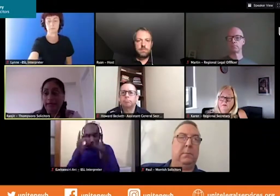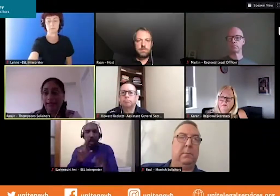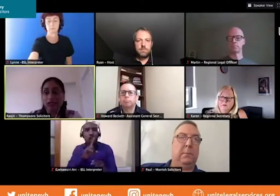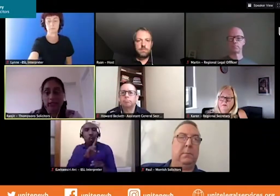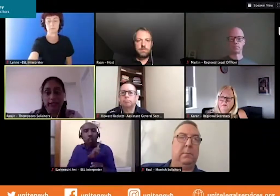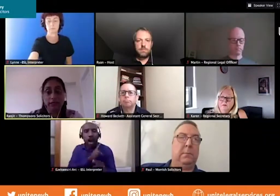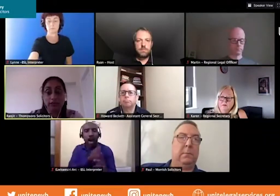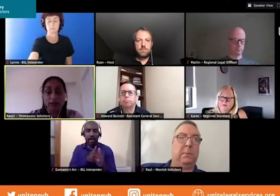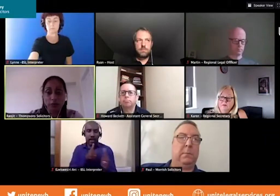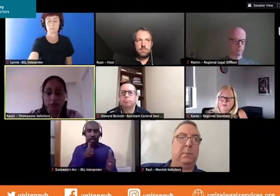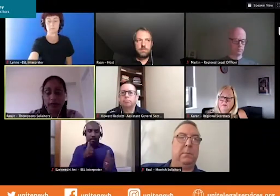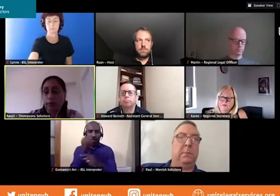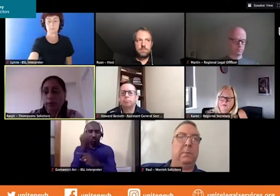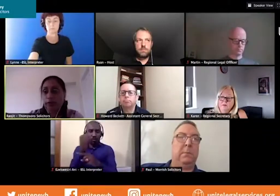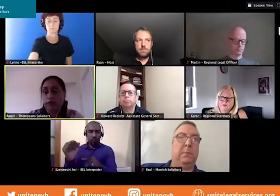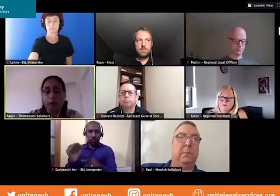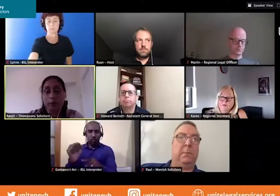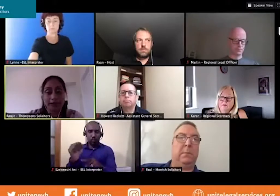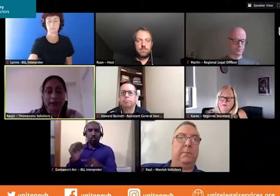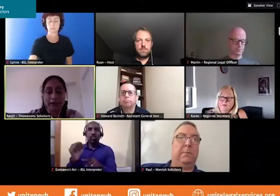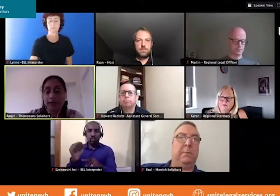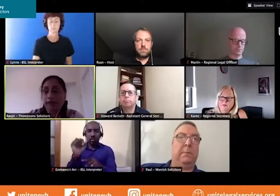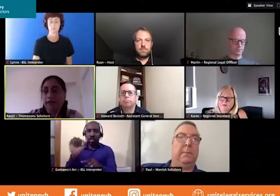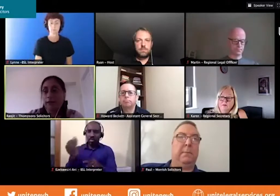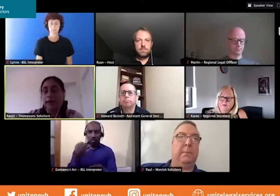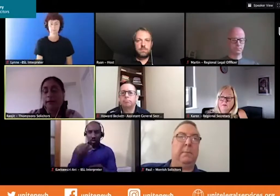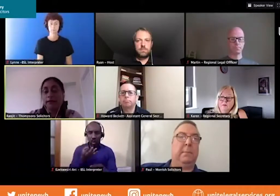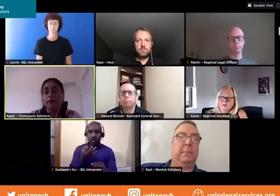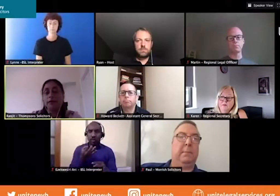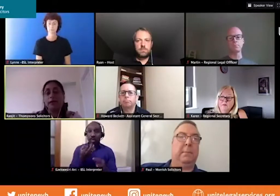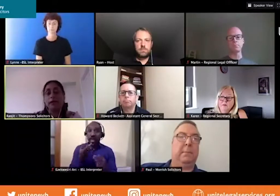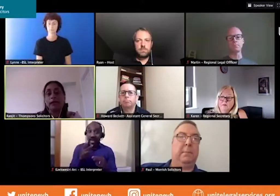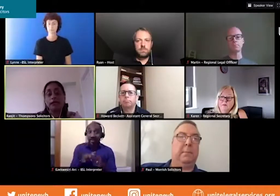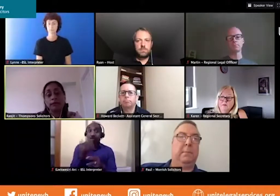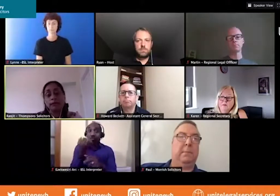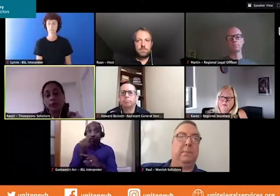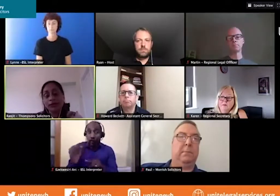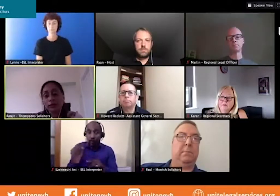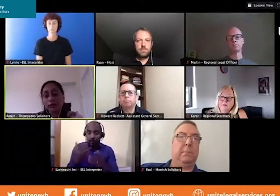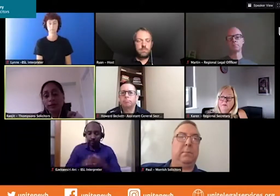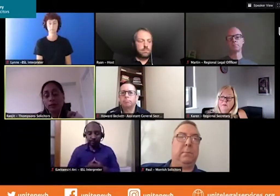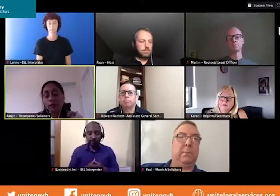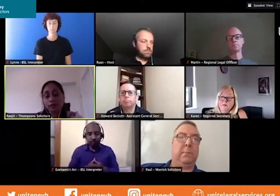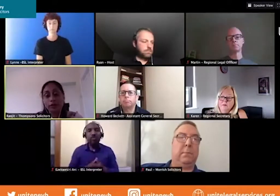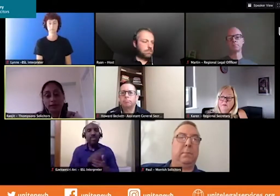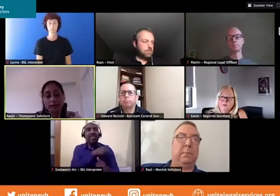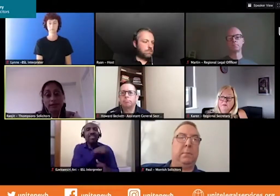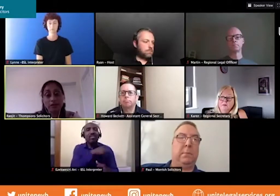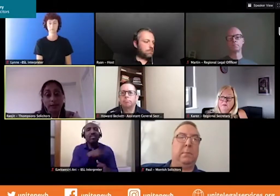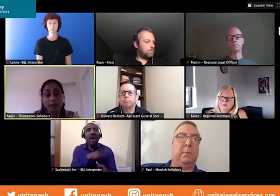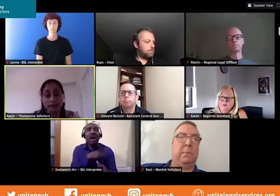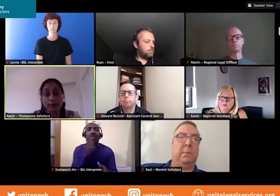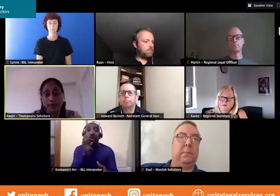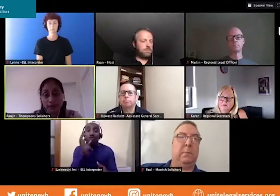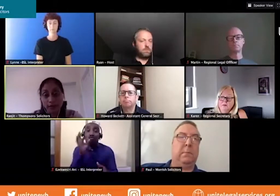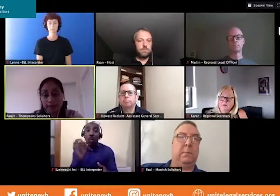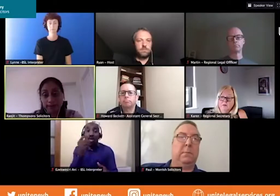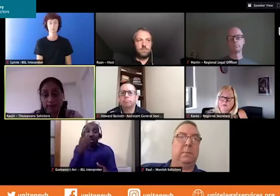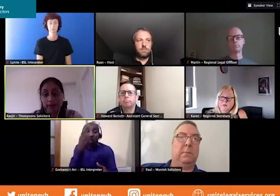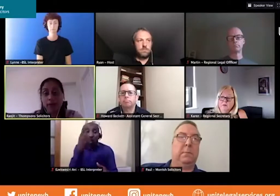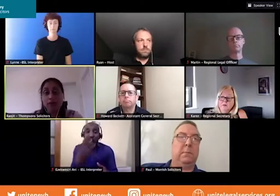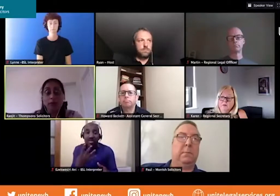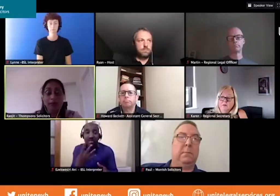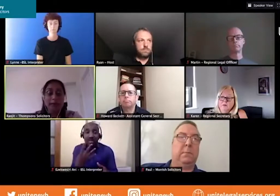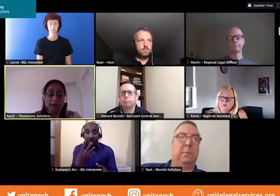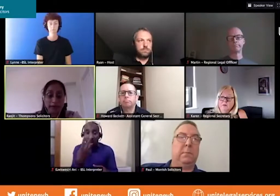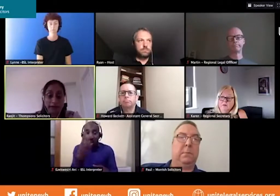has actually refused the employee's request, if that's what happens. The employee can only make one request in a 12-month period.